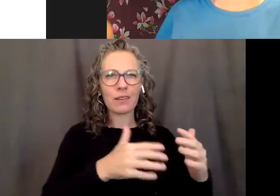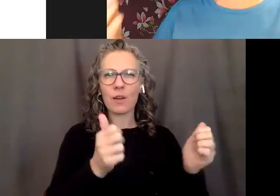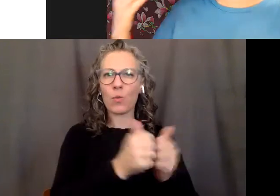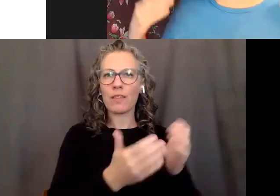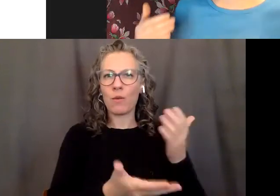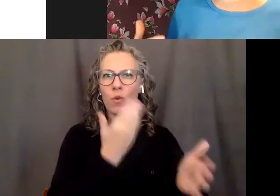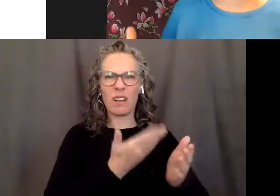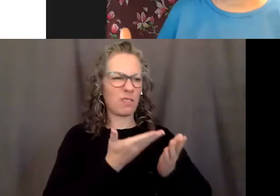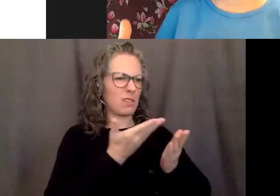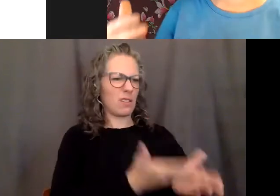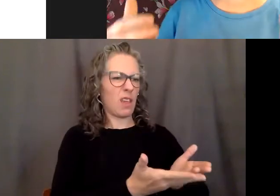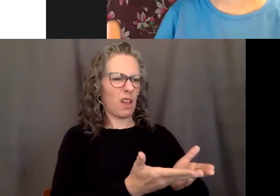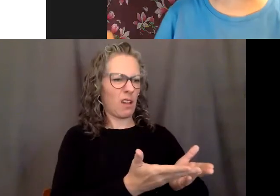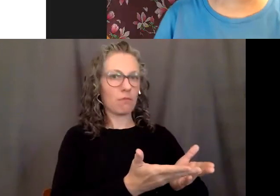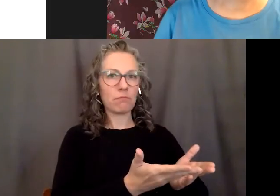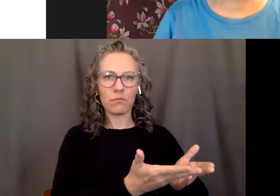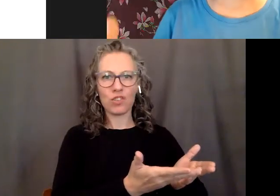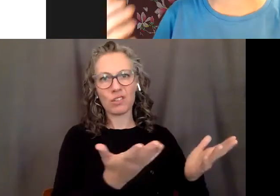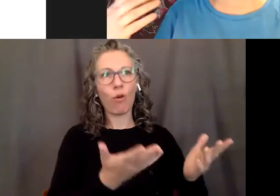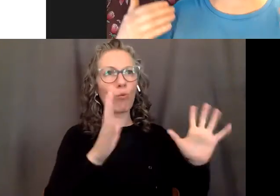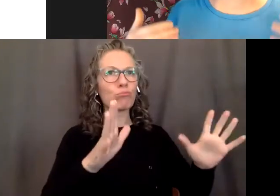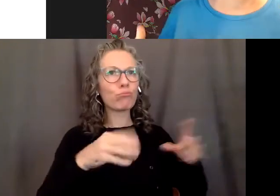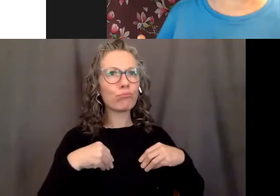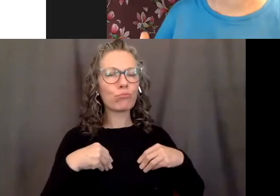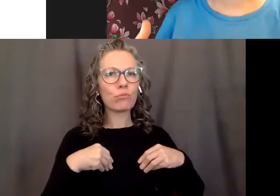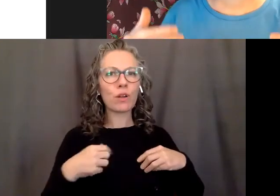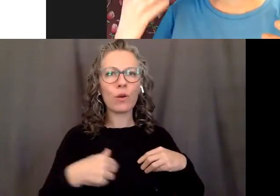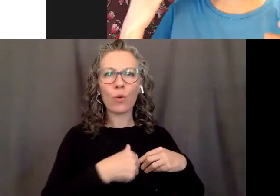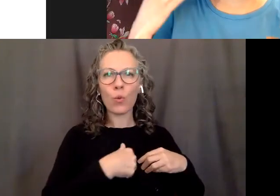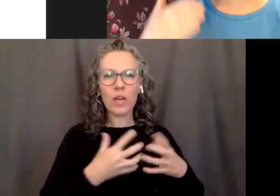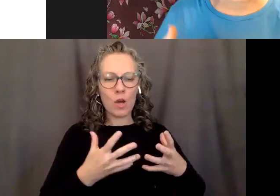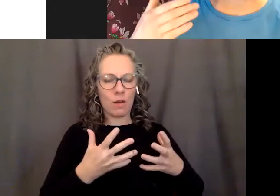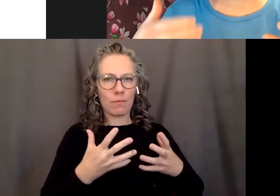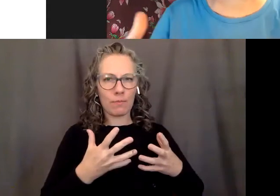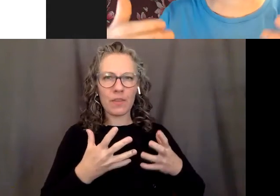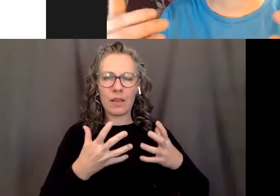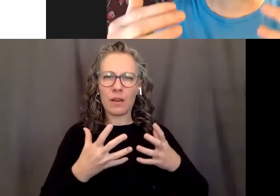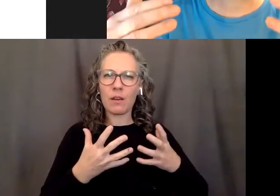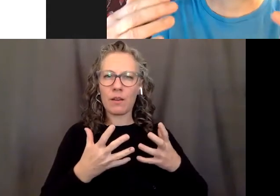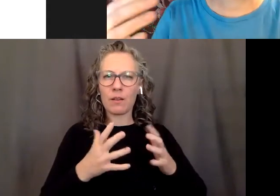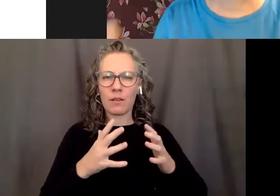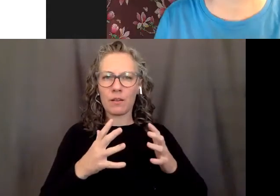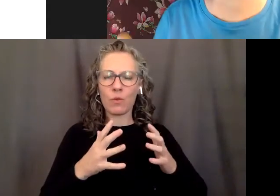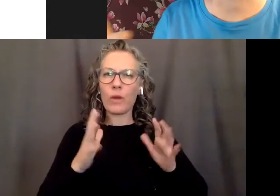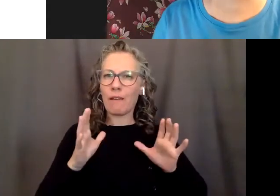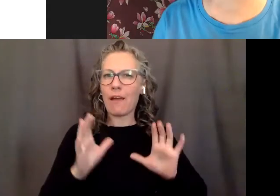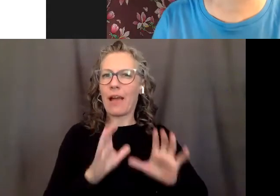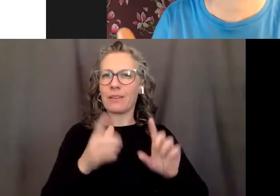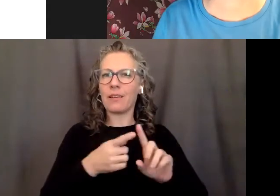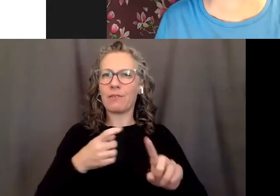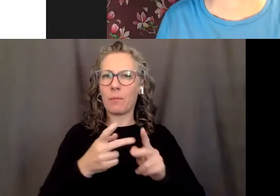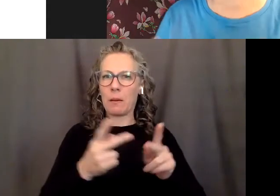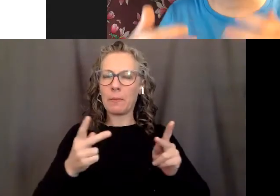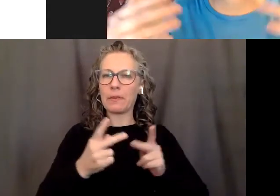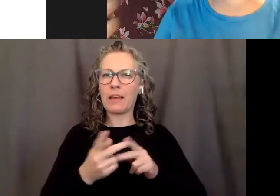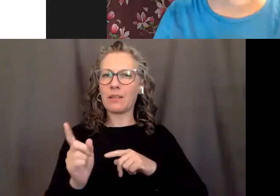are acting from who we say we want to be and the life and what we say we want the life to be